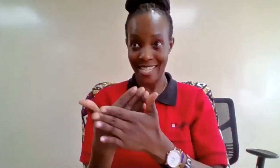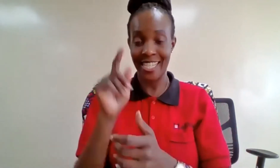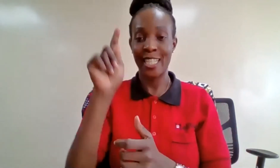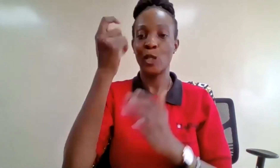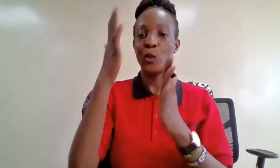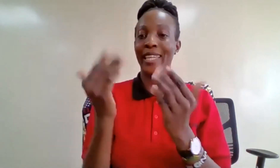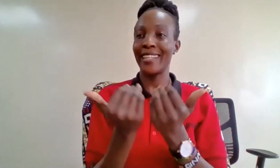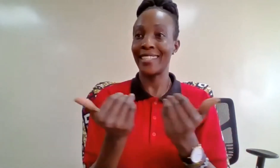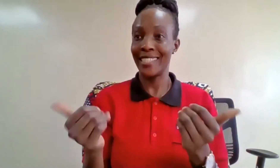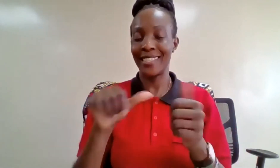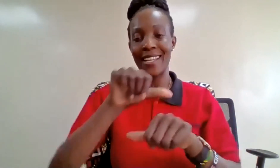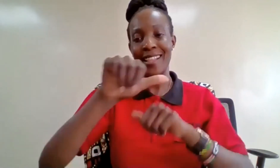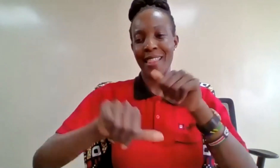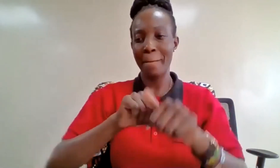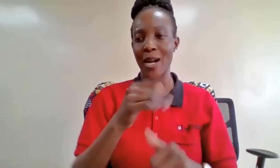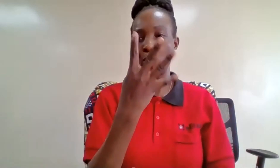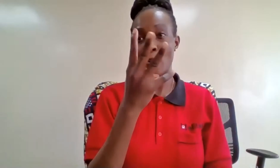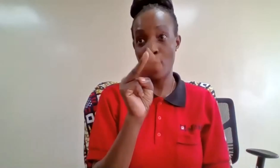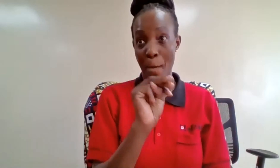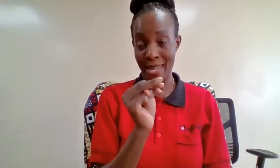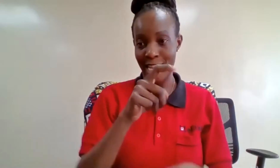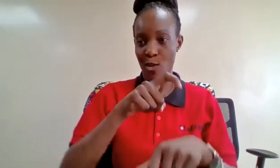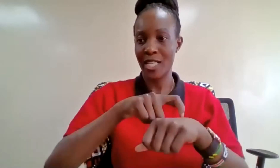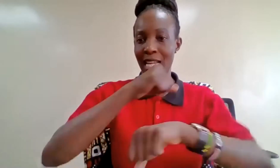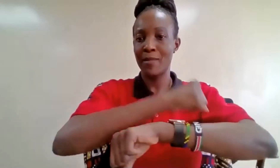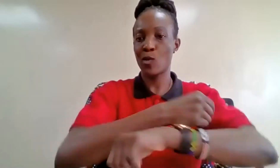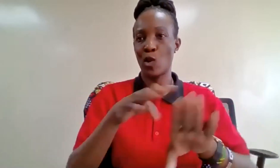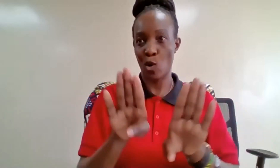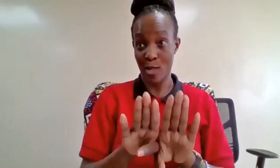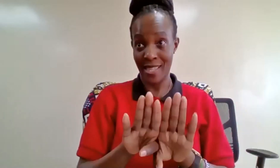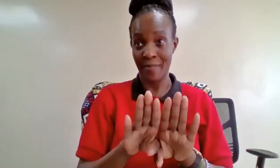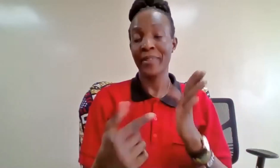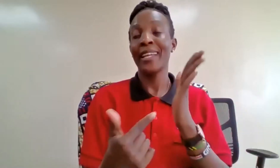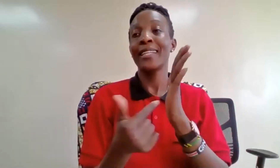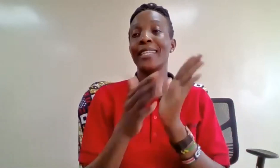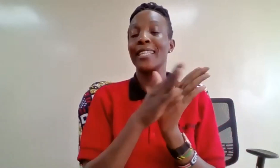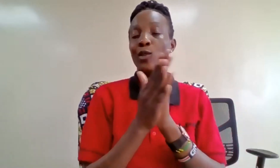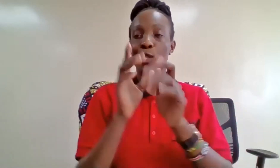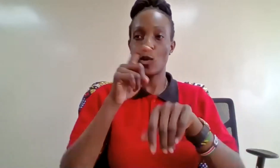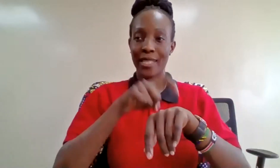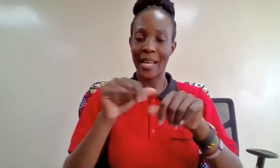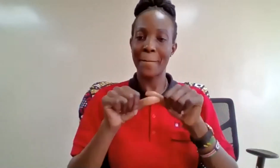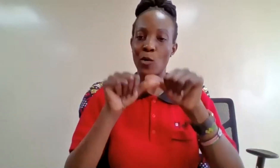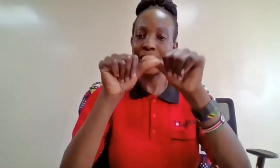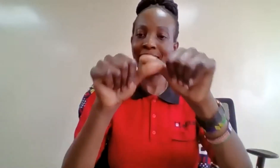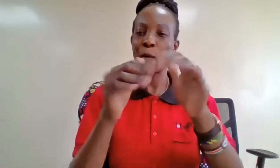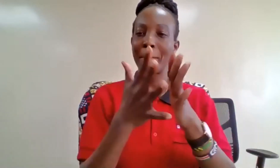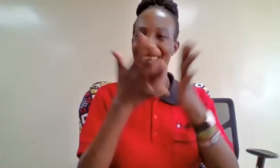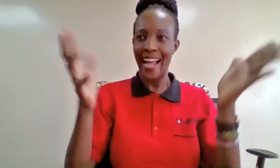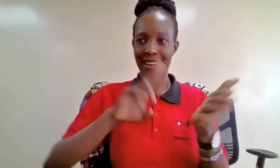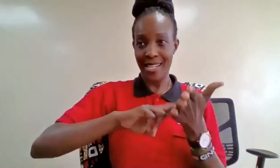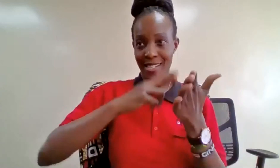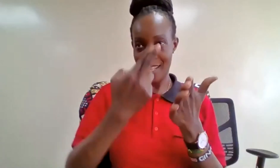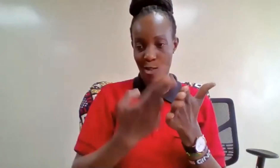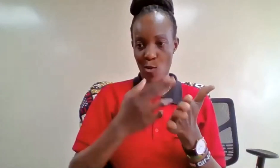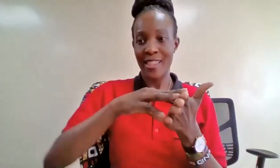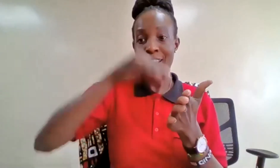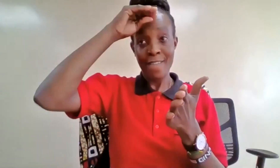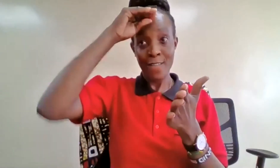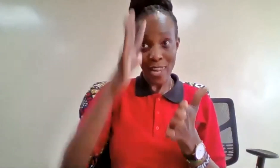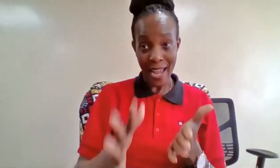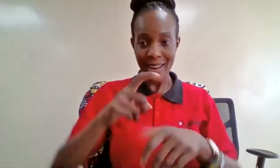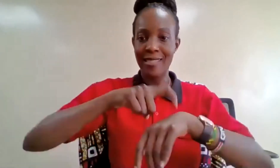human narrated audio. They had captions in English, it has glossary as well, and interactive questions. This is to support the children